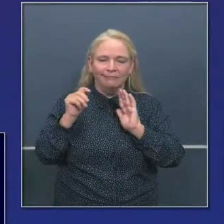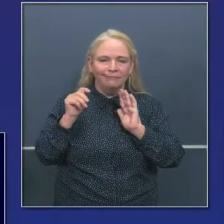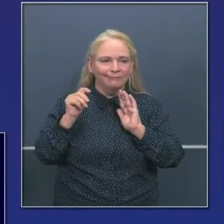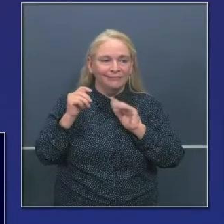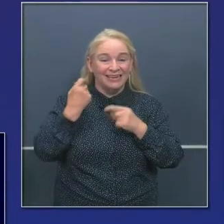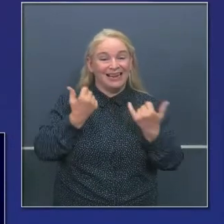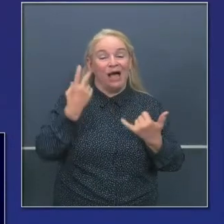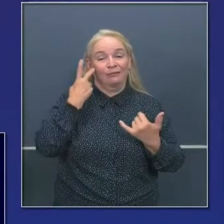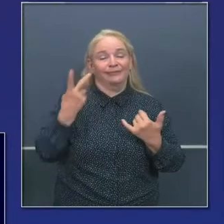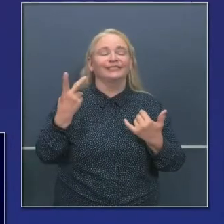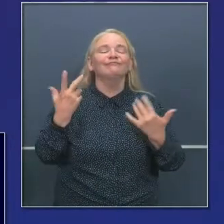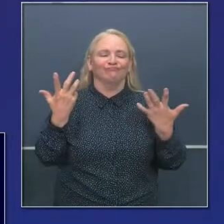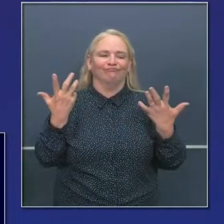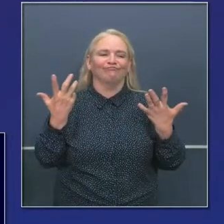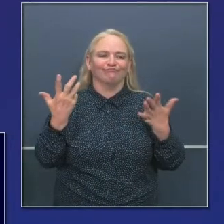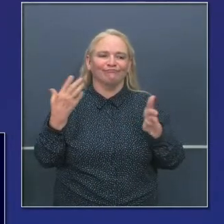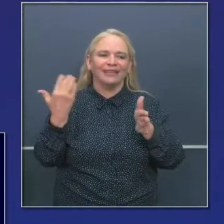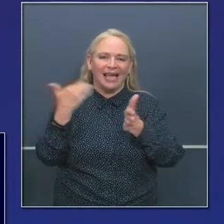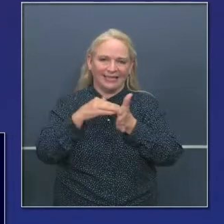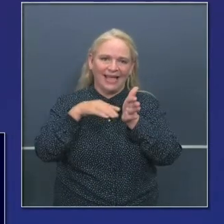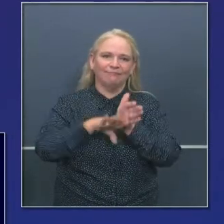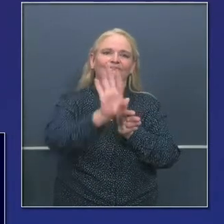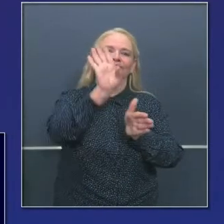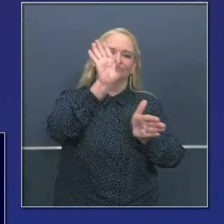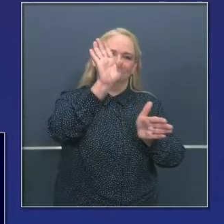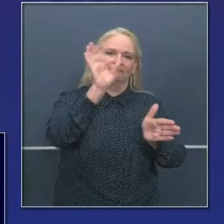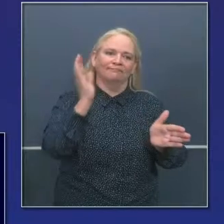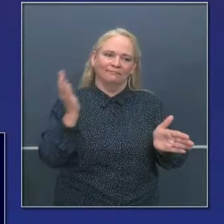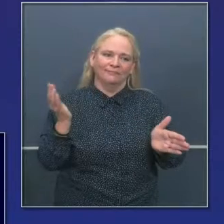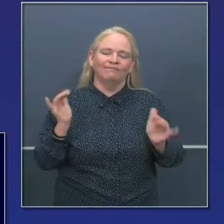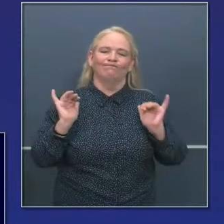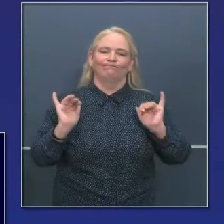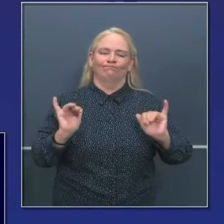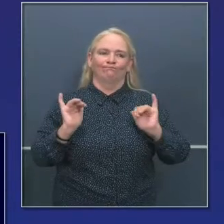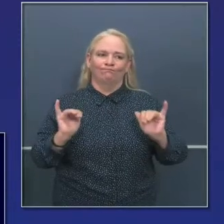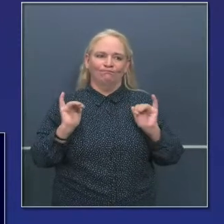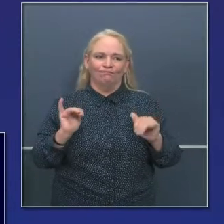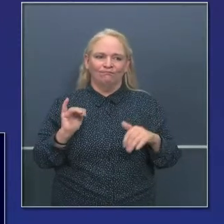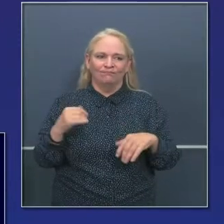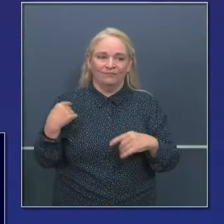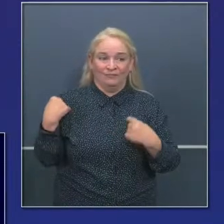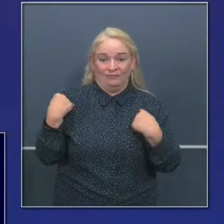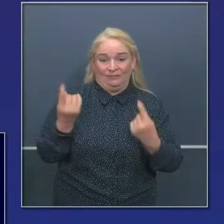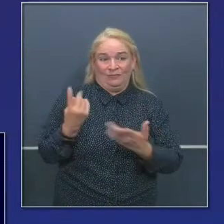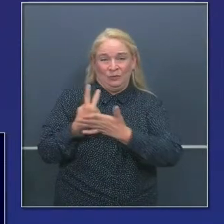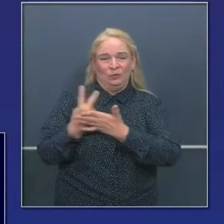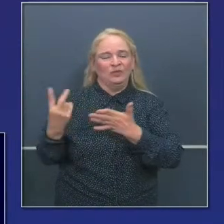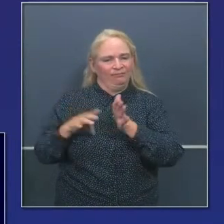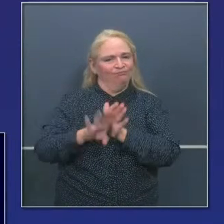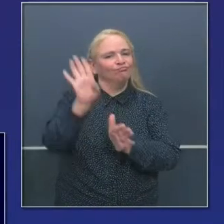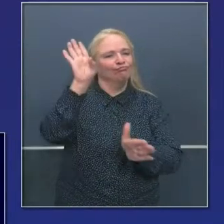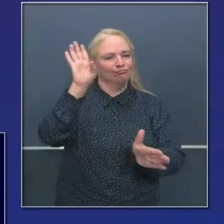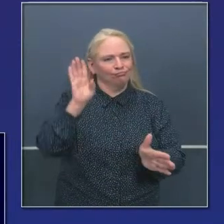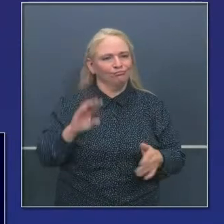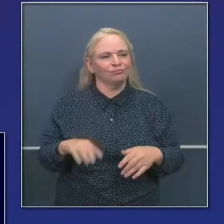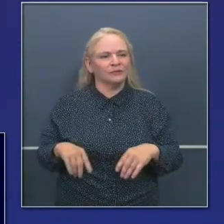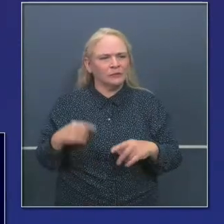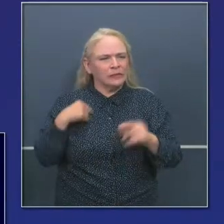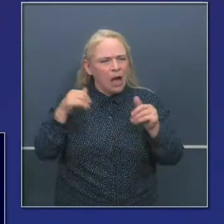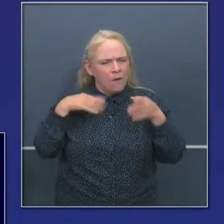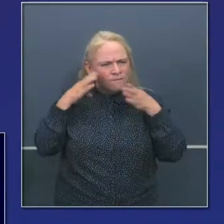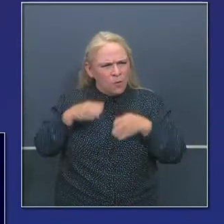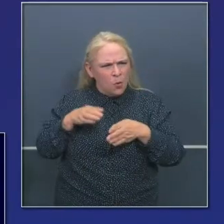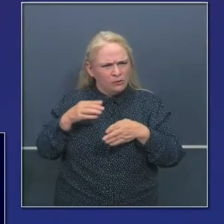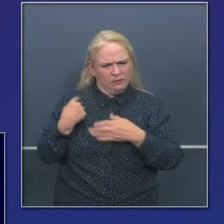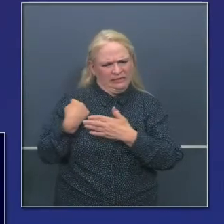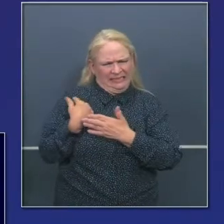see an increase in the positivity rate, not only over a 14-day period, but over the last 7 days, it has been